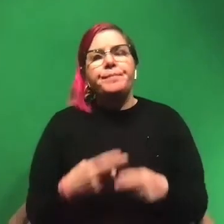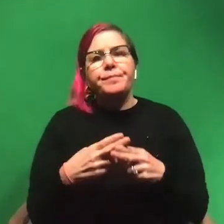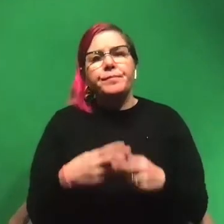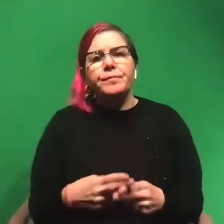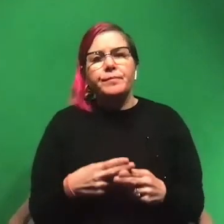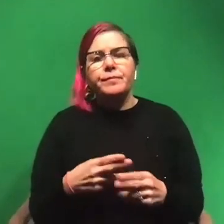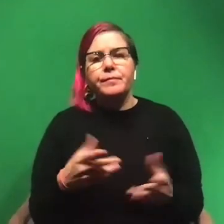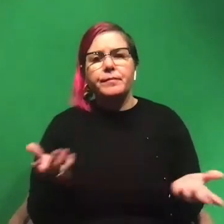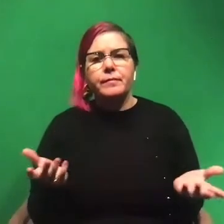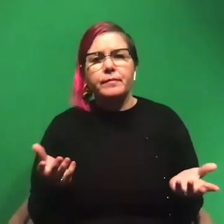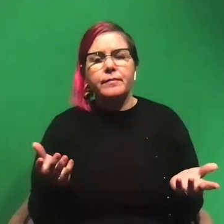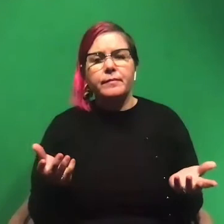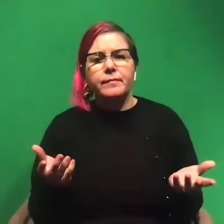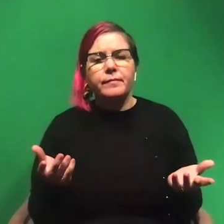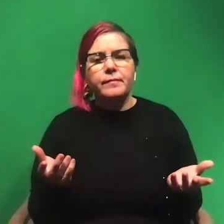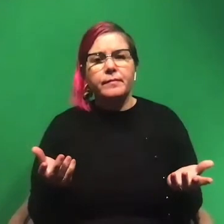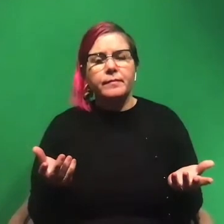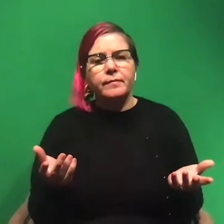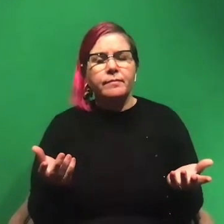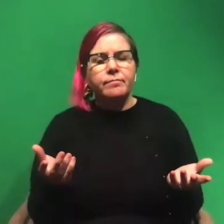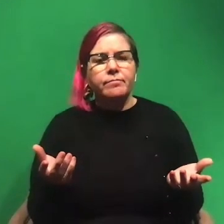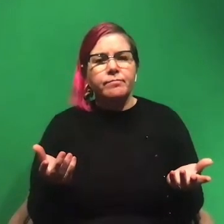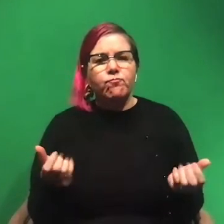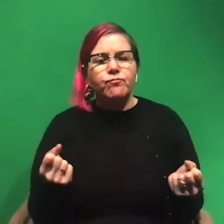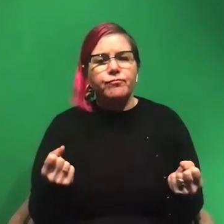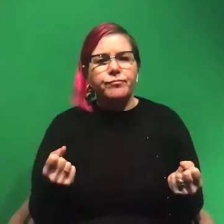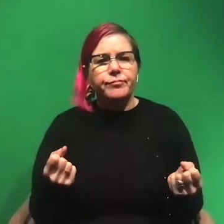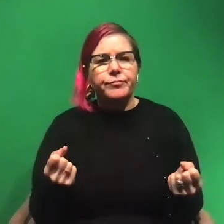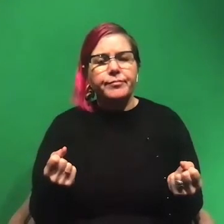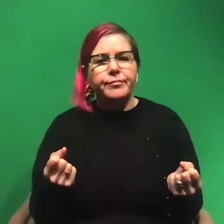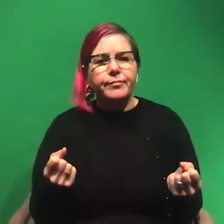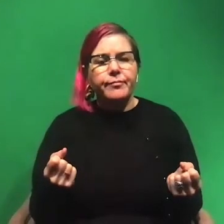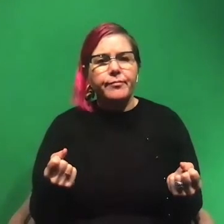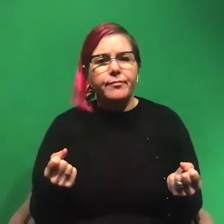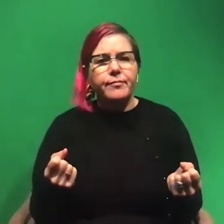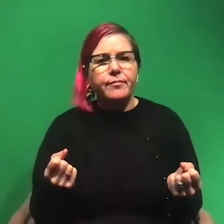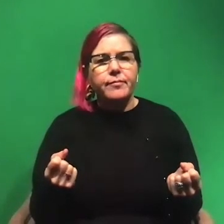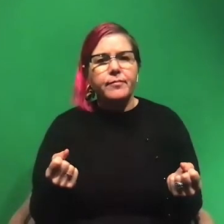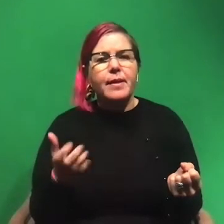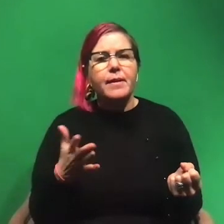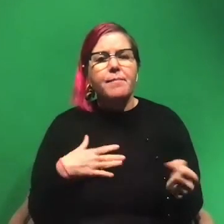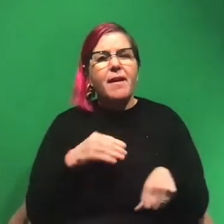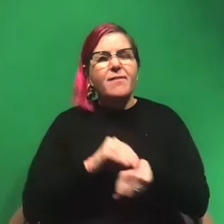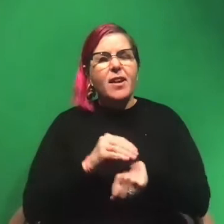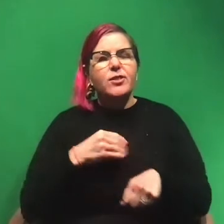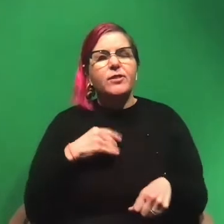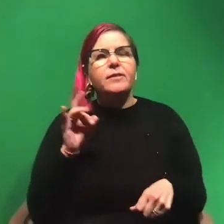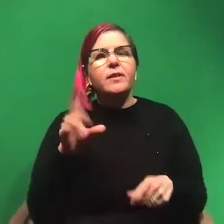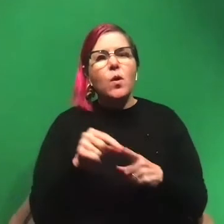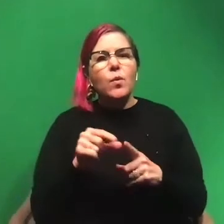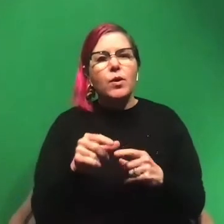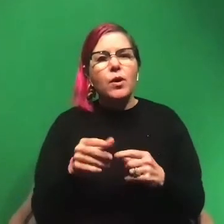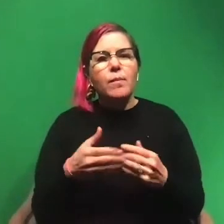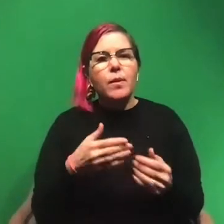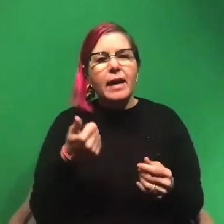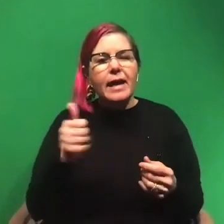field as like any, like my advisor used to have a word like almost like any